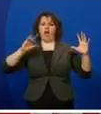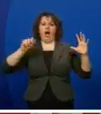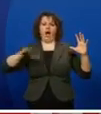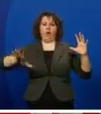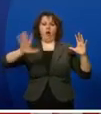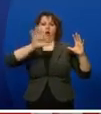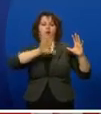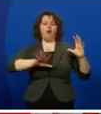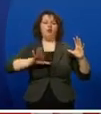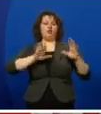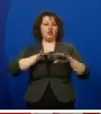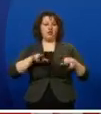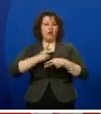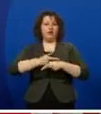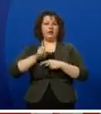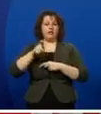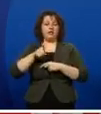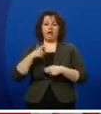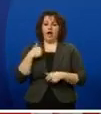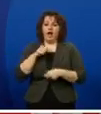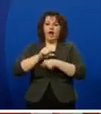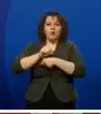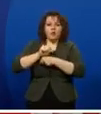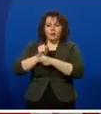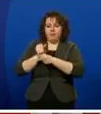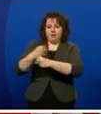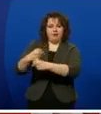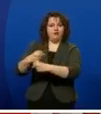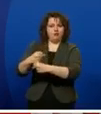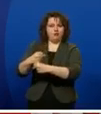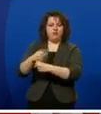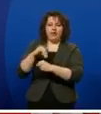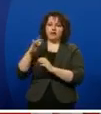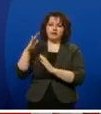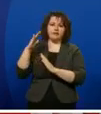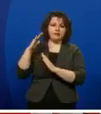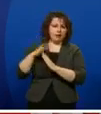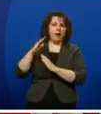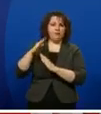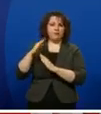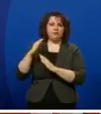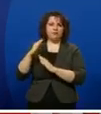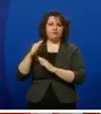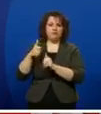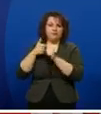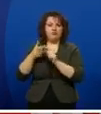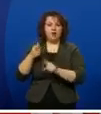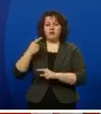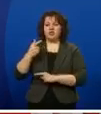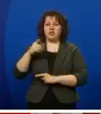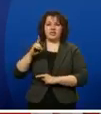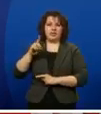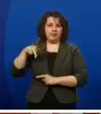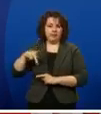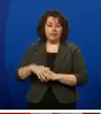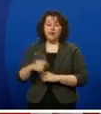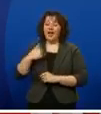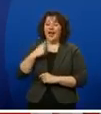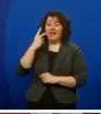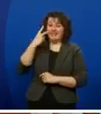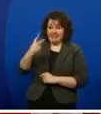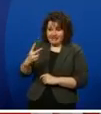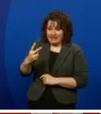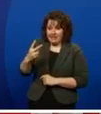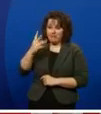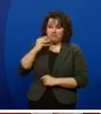needs. I work in manufacturing sector, which is Iowa's top by GDP. I've seen firsthand that